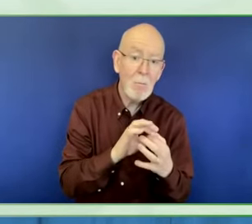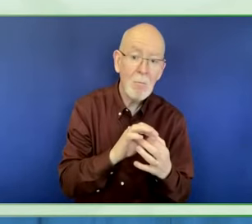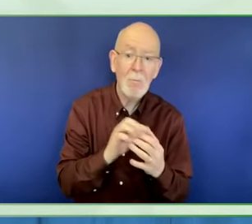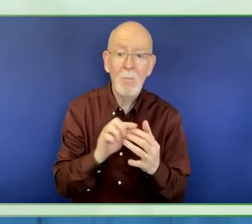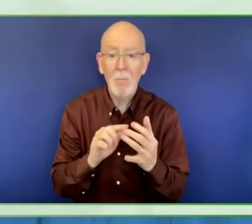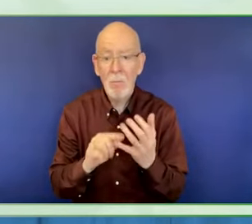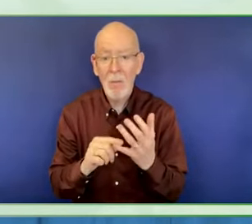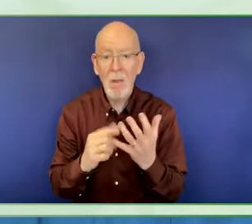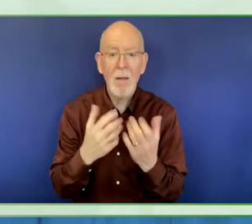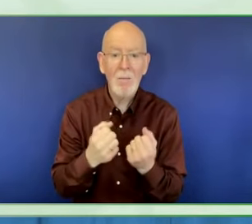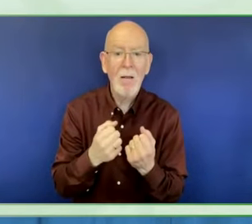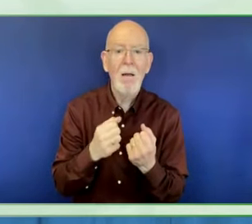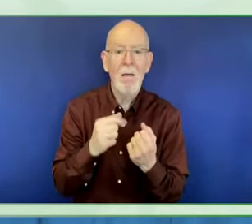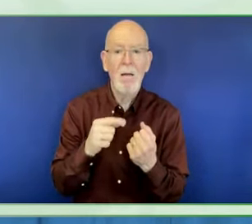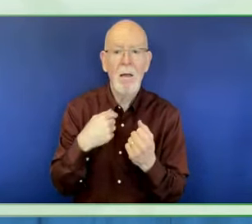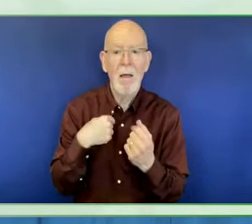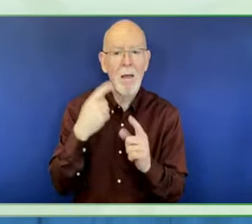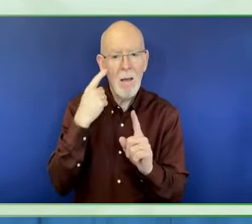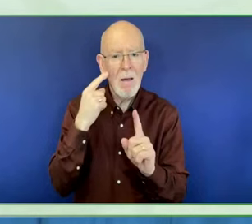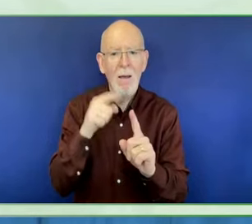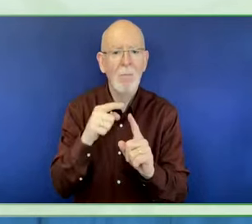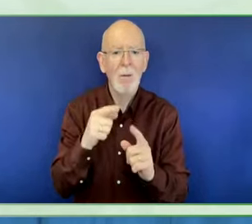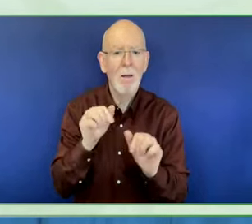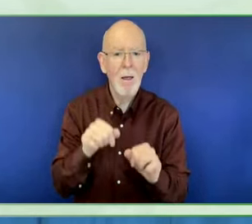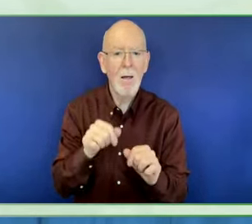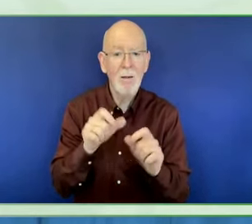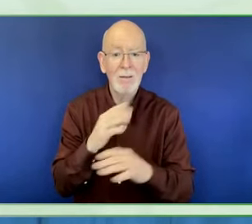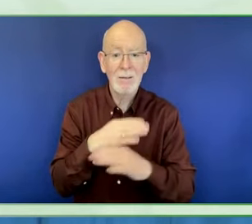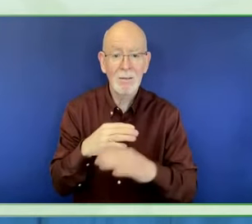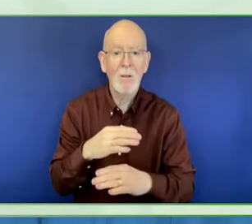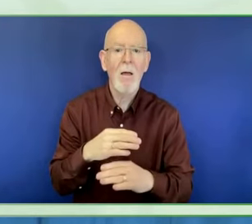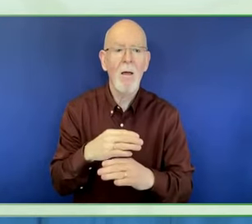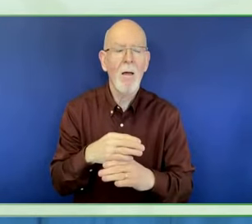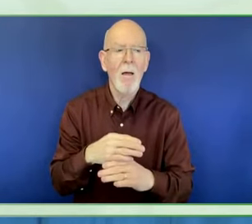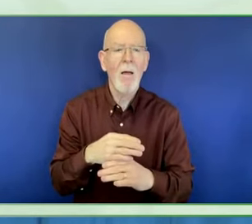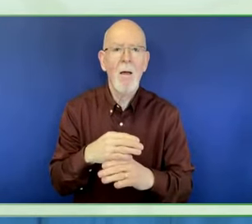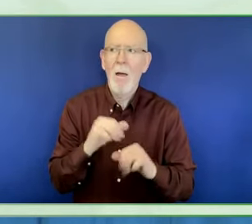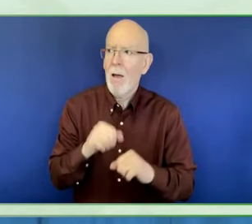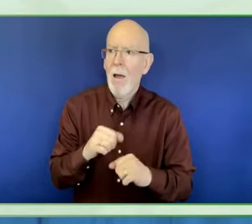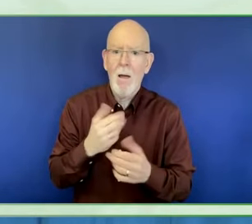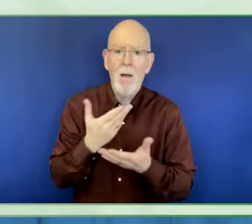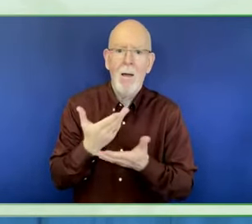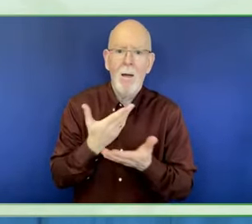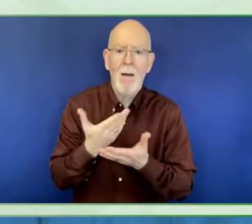In the first phase, Disordinary Love offered one-to-one counseling sessions to participants,